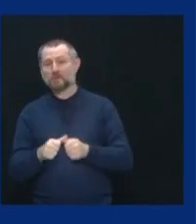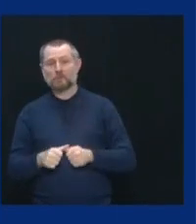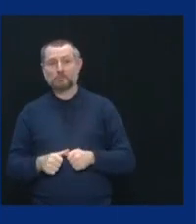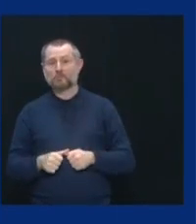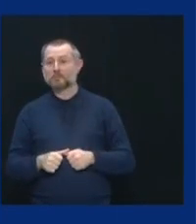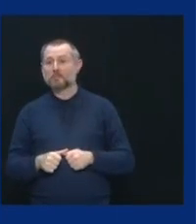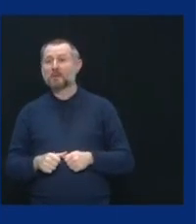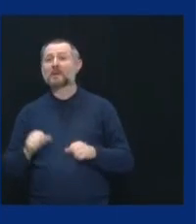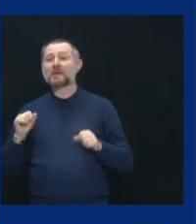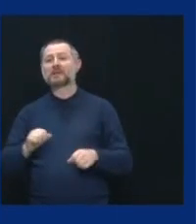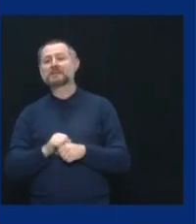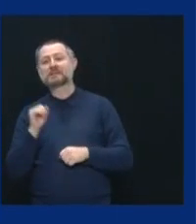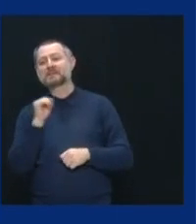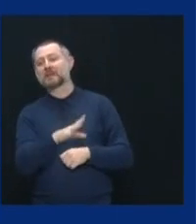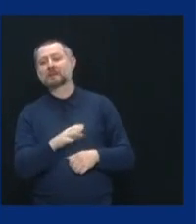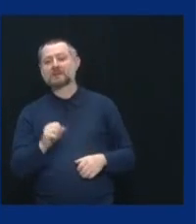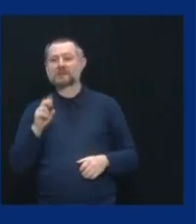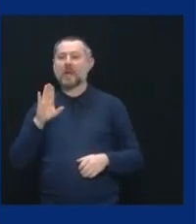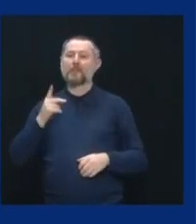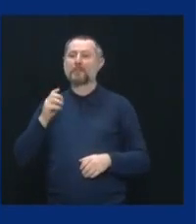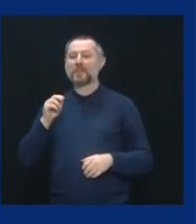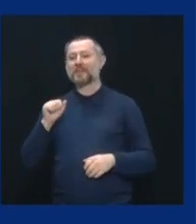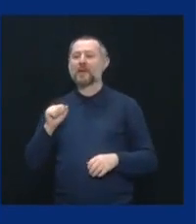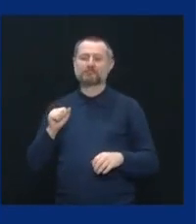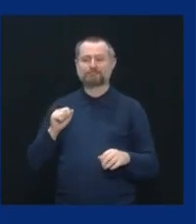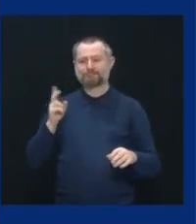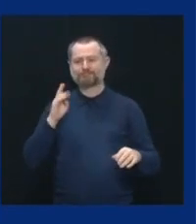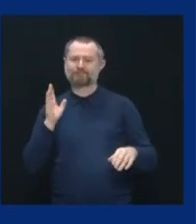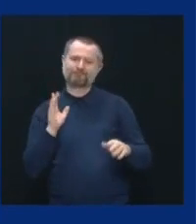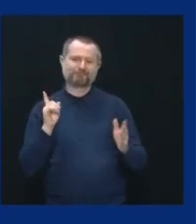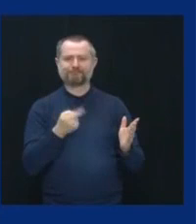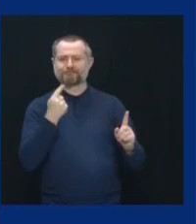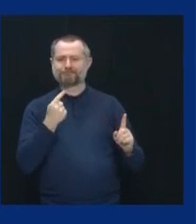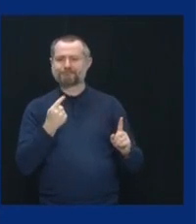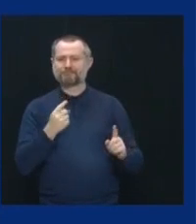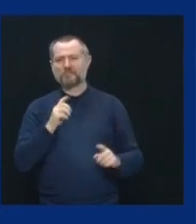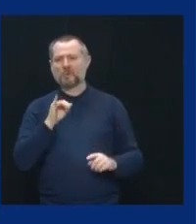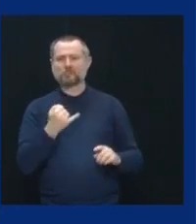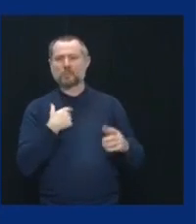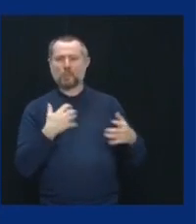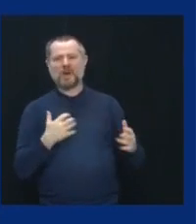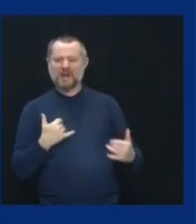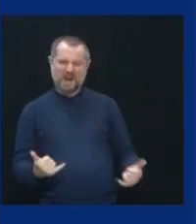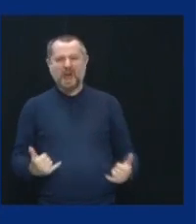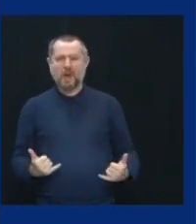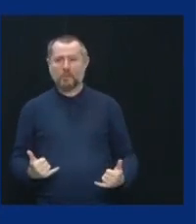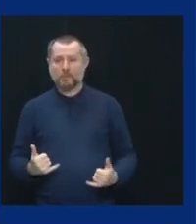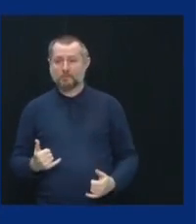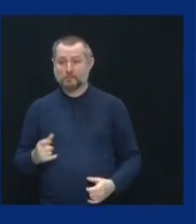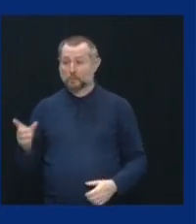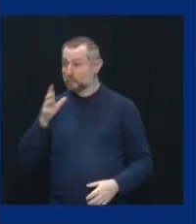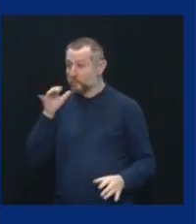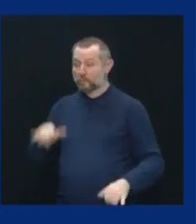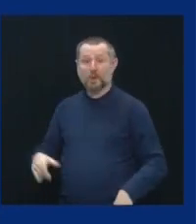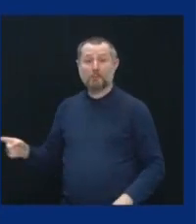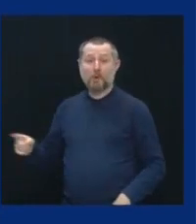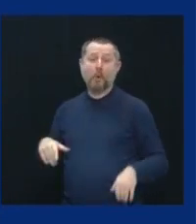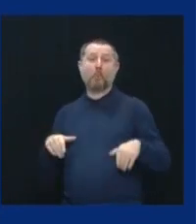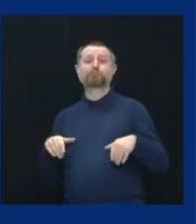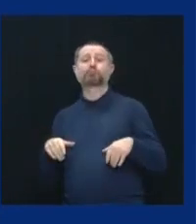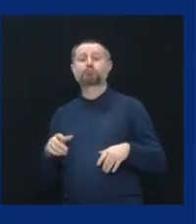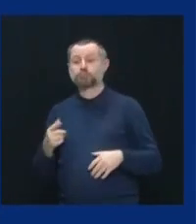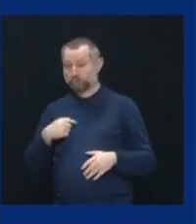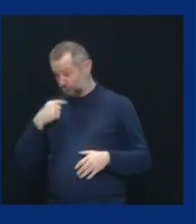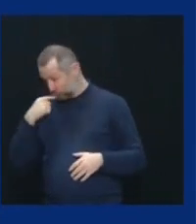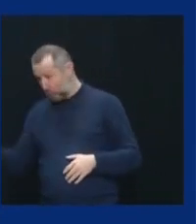sent a subpoena and said, we don't want to wait for DOJ. We're going to send you a subpoena. They didn't do that. They understood that